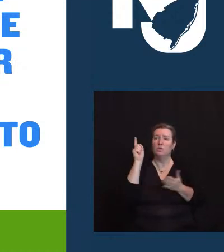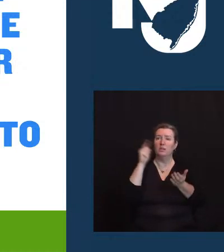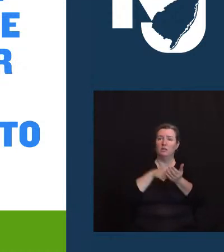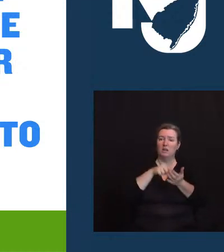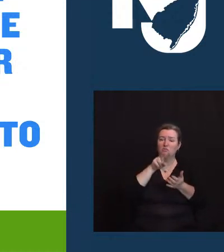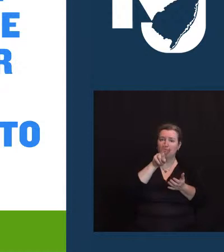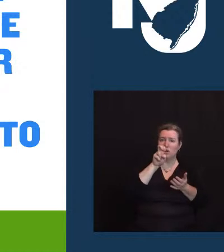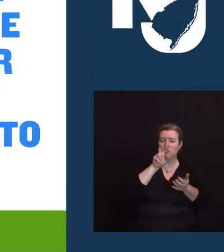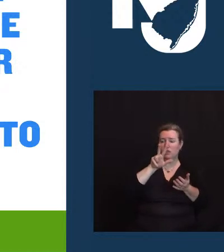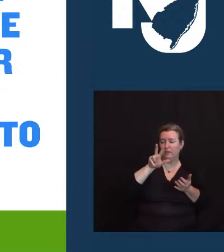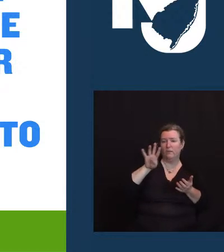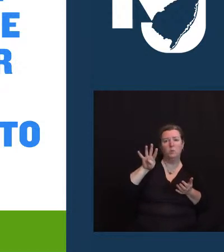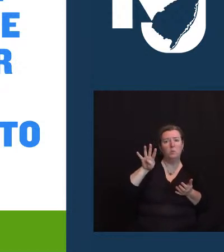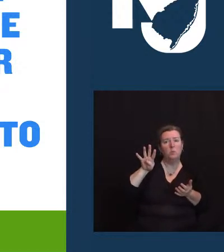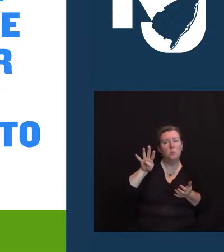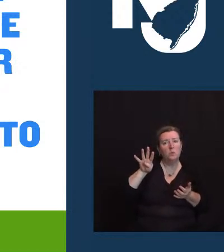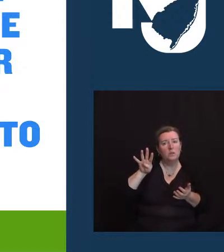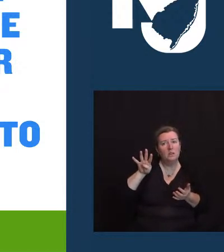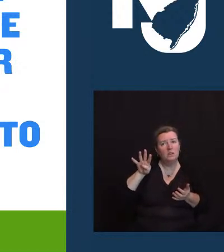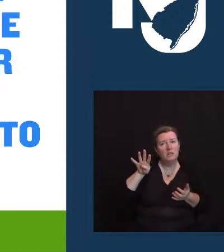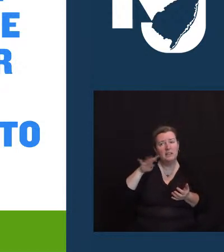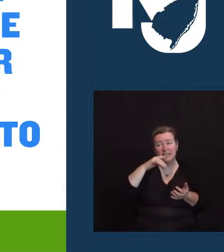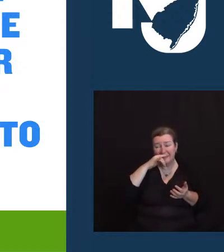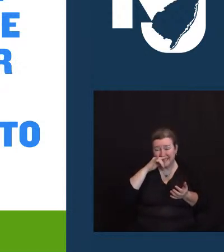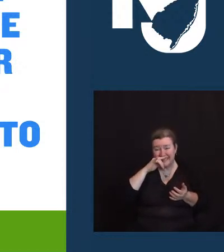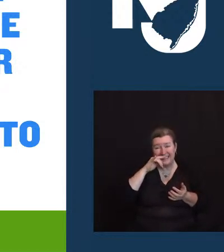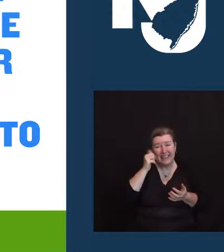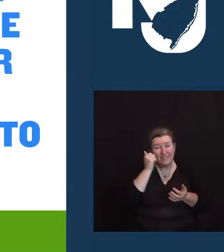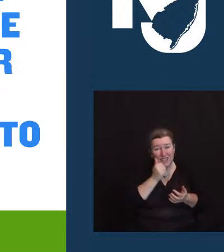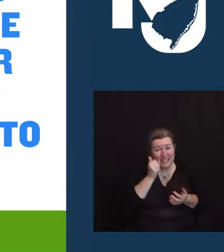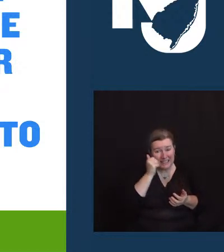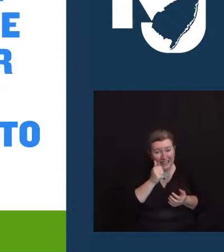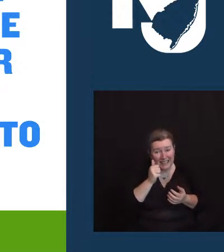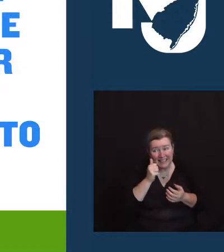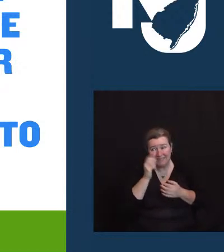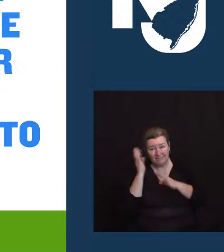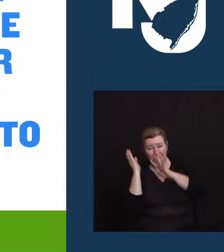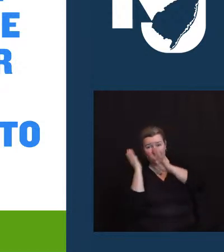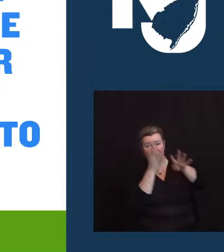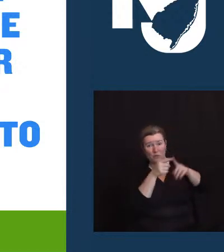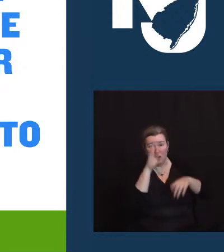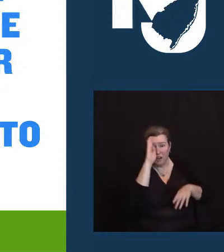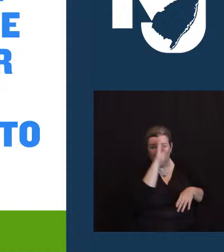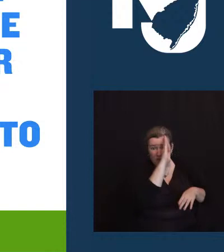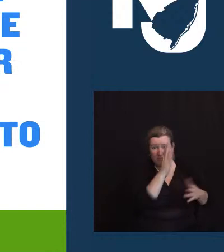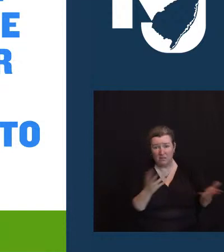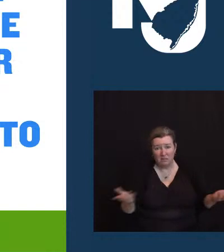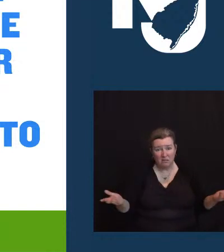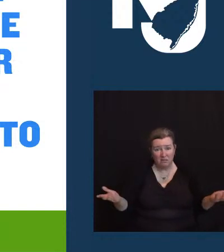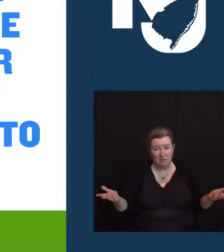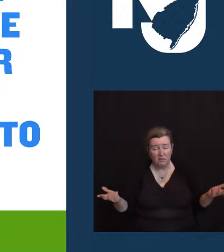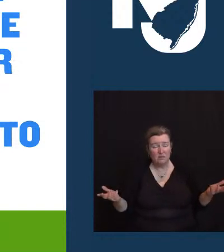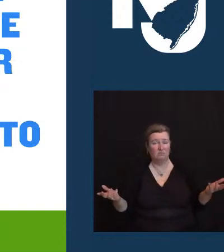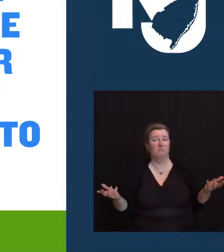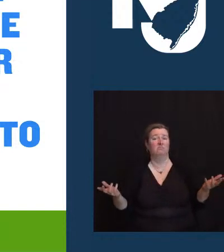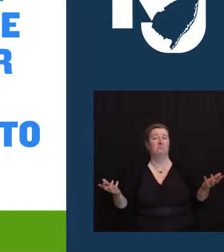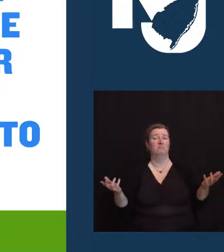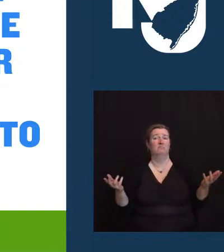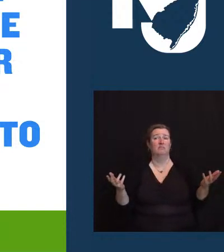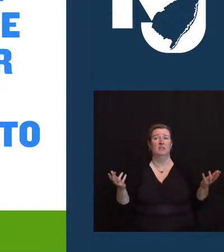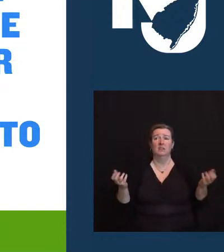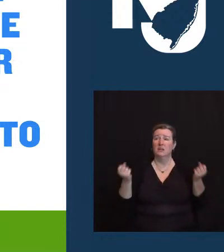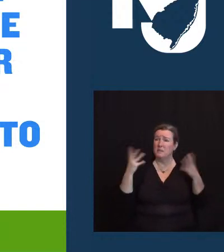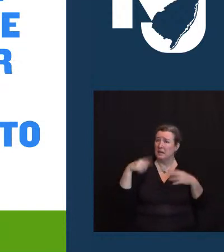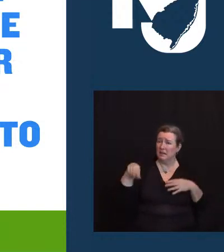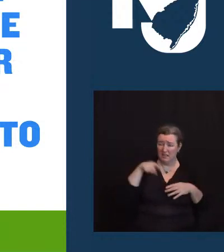1,234, and I'm told by my team that number on one day last week got as high as 1,900 pediatrics cases in our nation's hospitals,